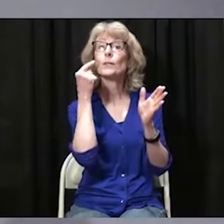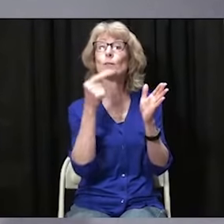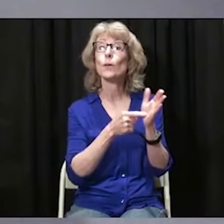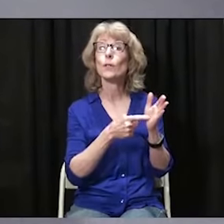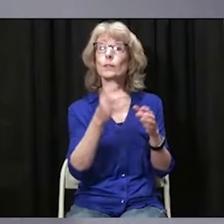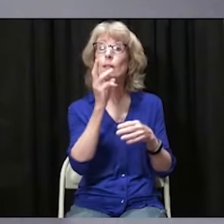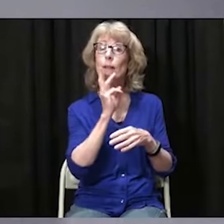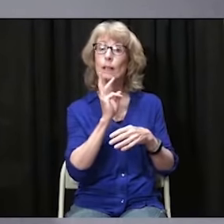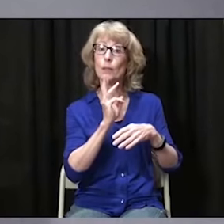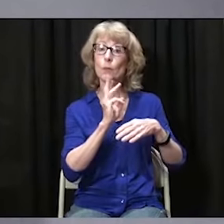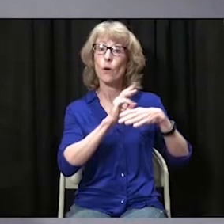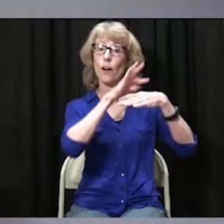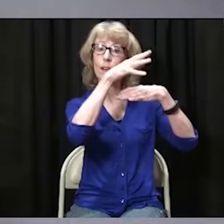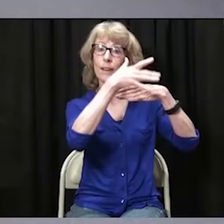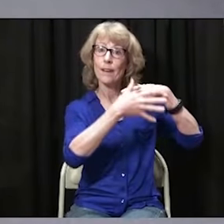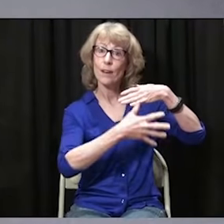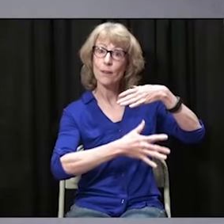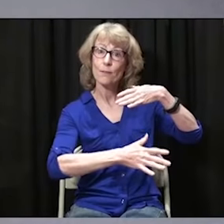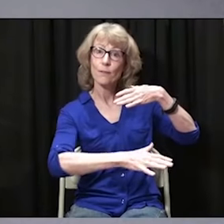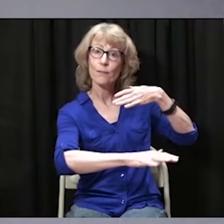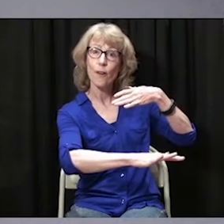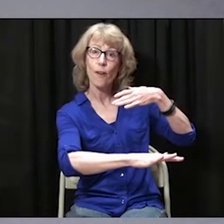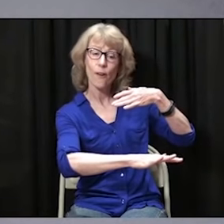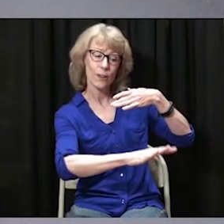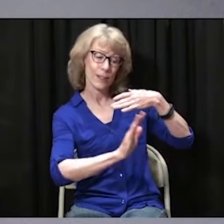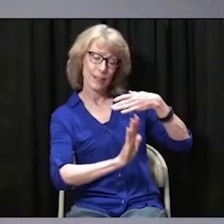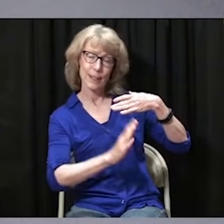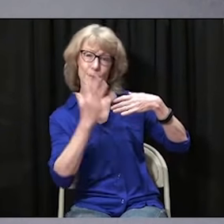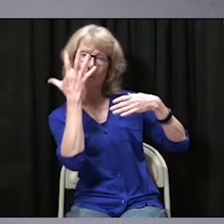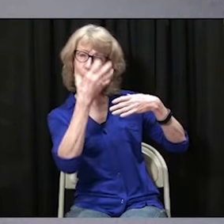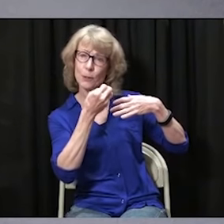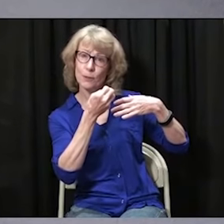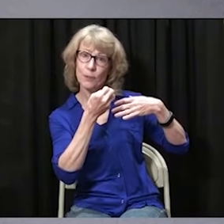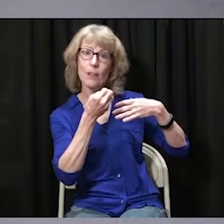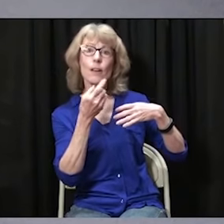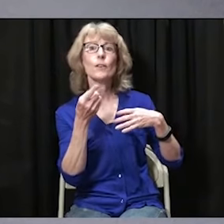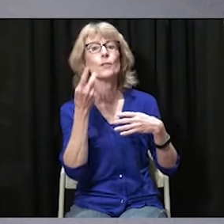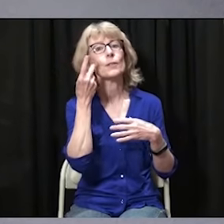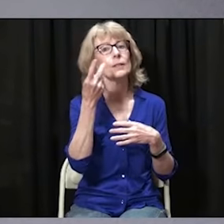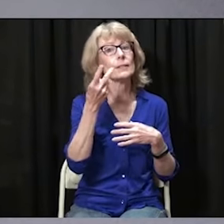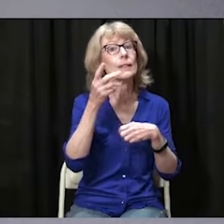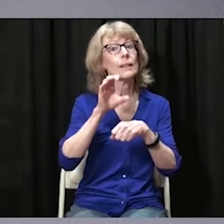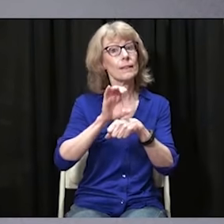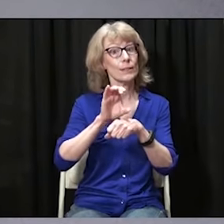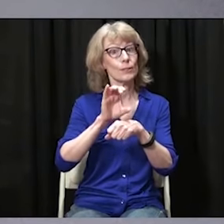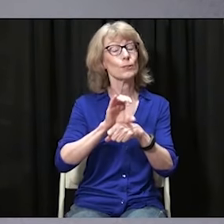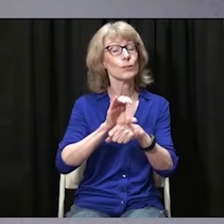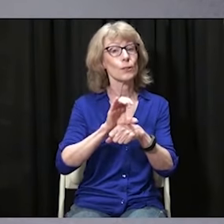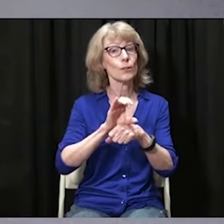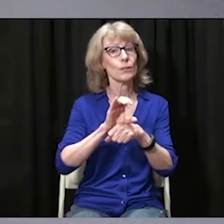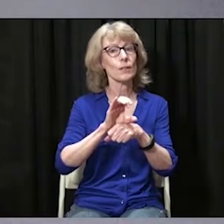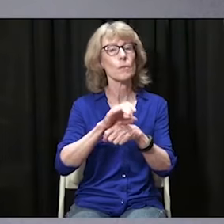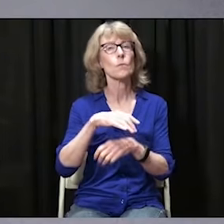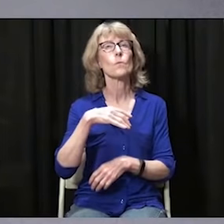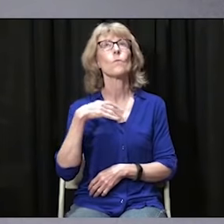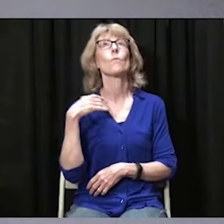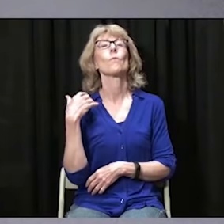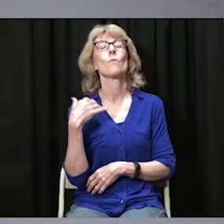what a creator, you can also look at the church and say, wow, what a